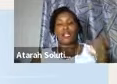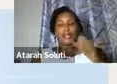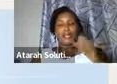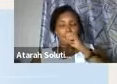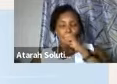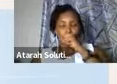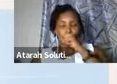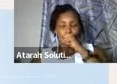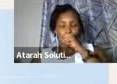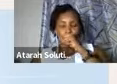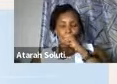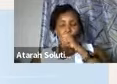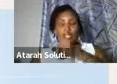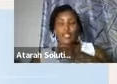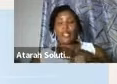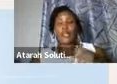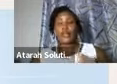have